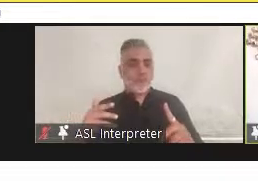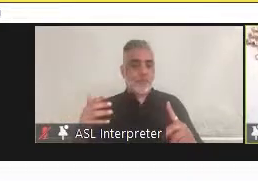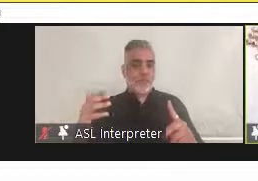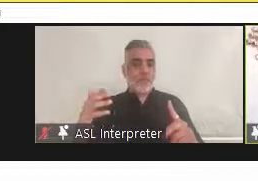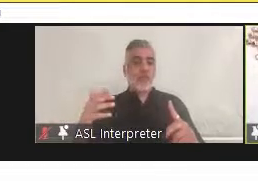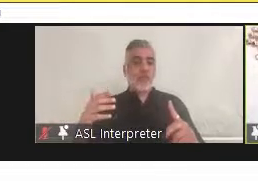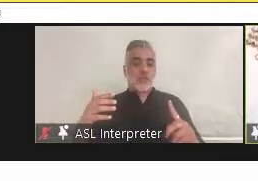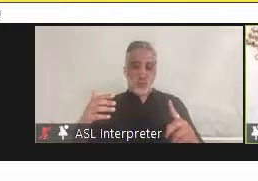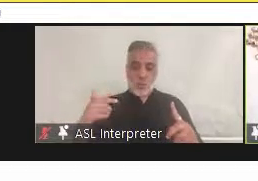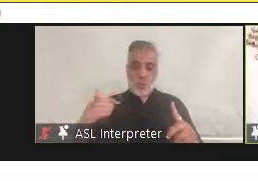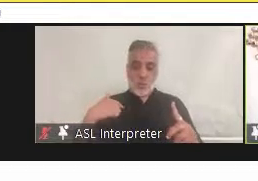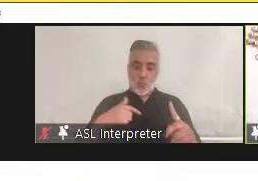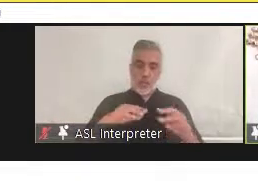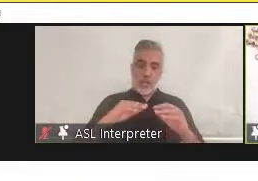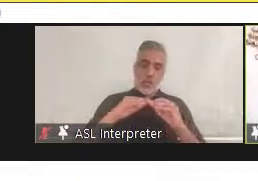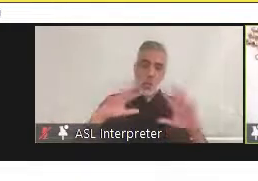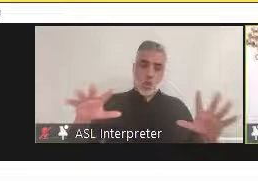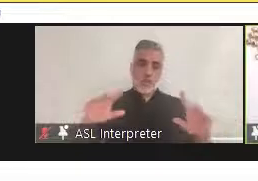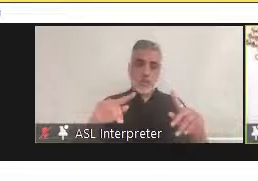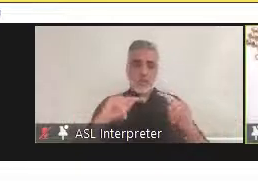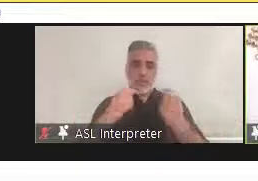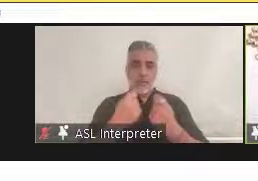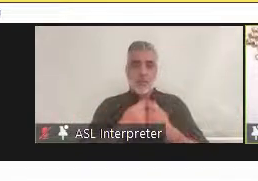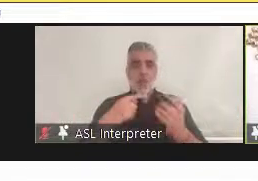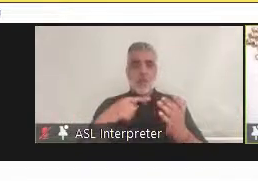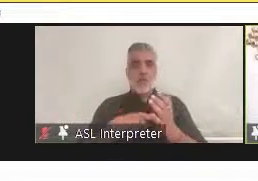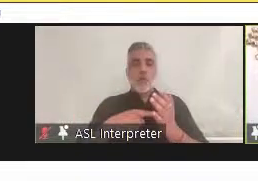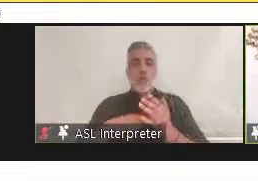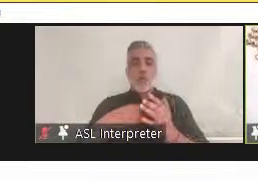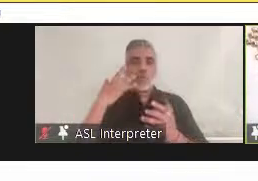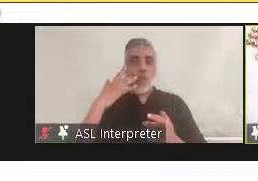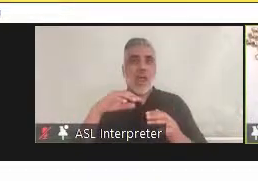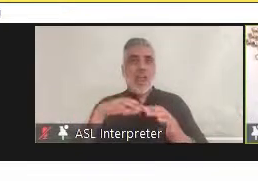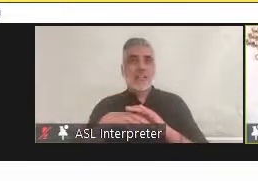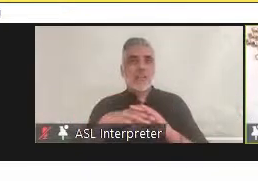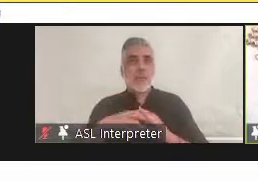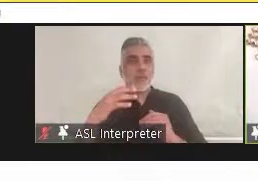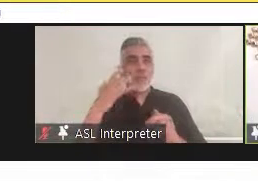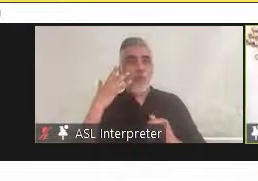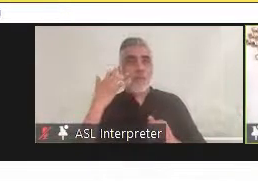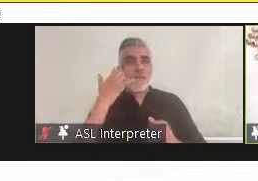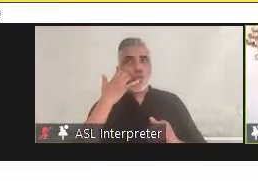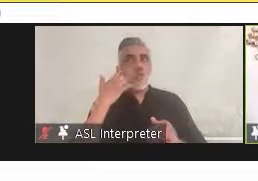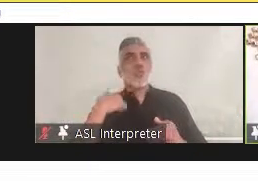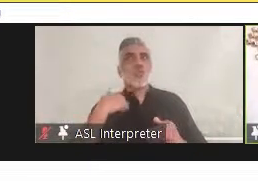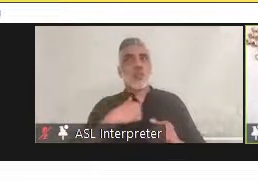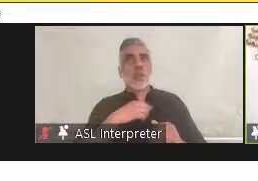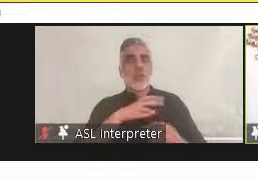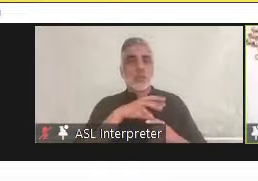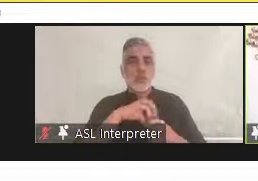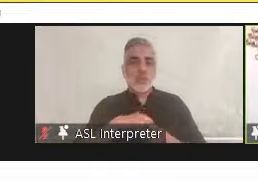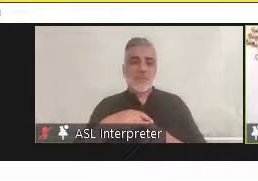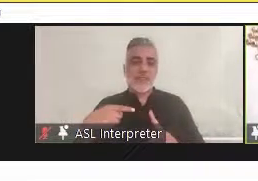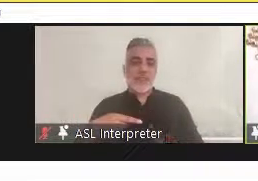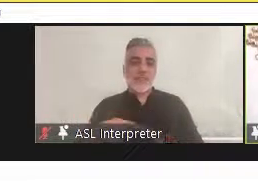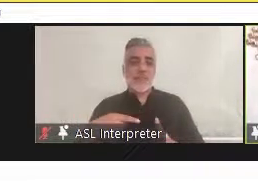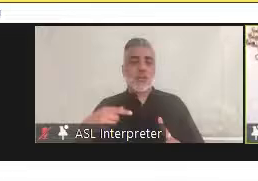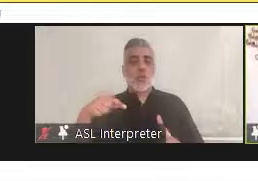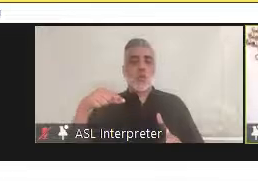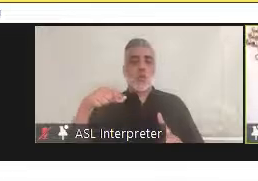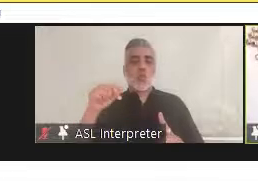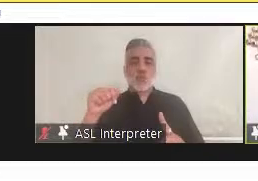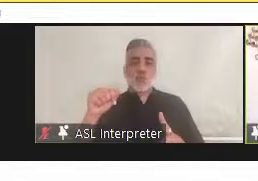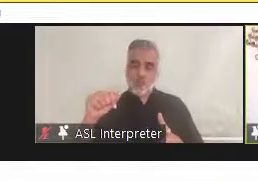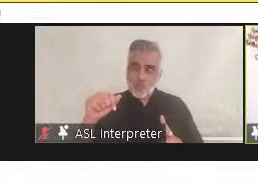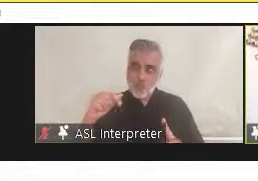we launch this scheme for affordable and smart and accessible smartphones, we will include specific quota for people with disabilities. So